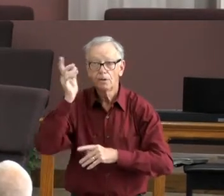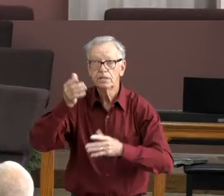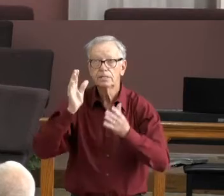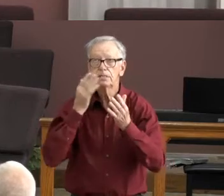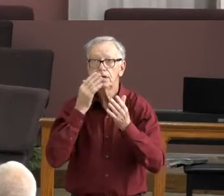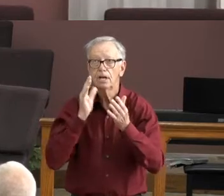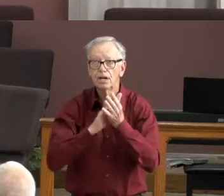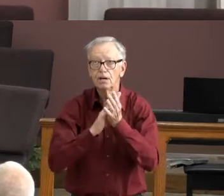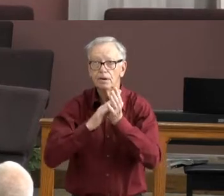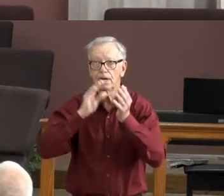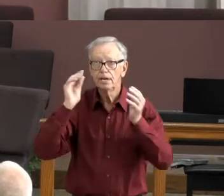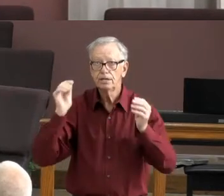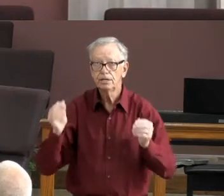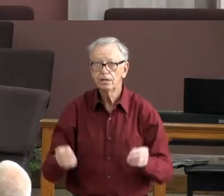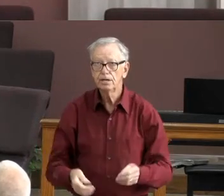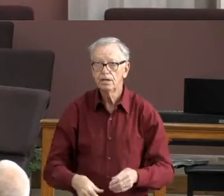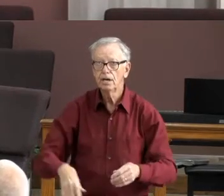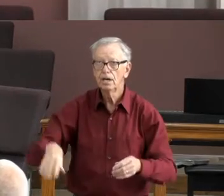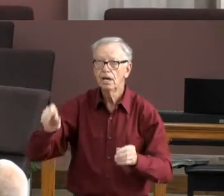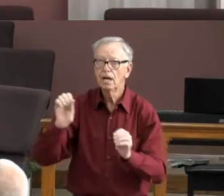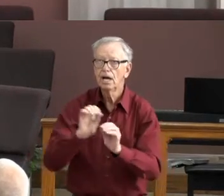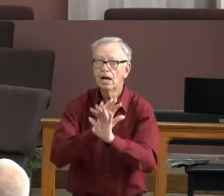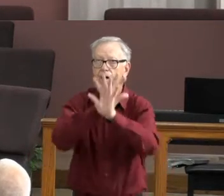I will celebrate the